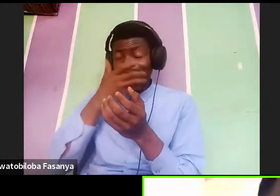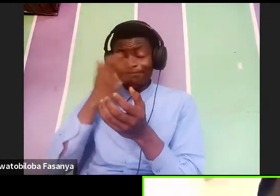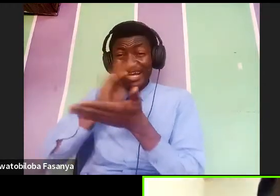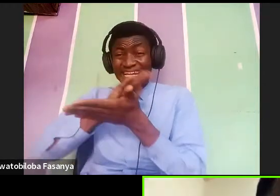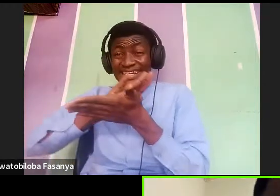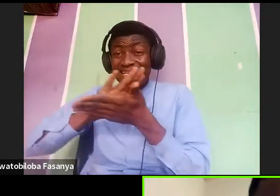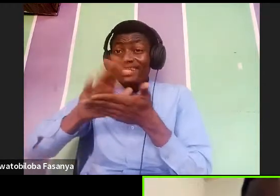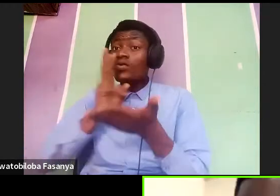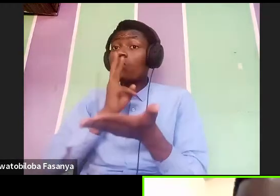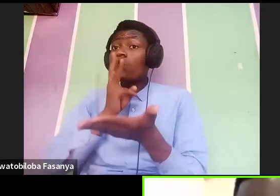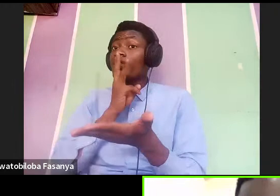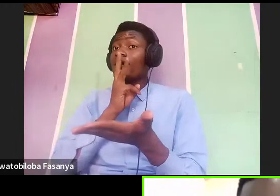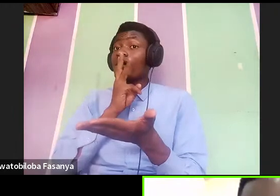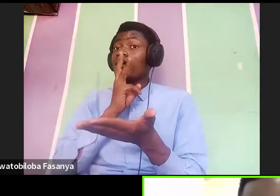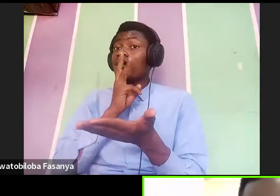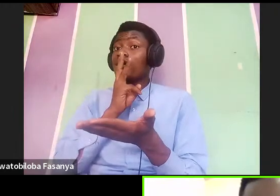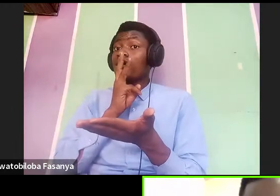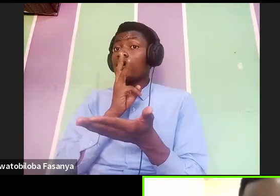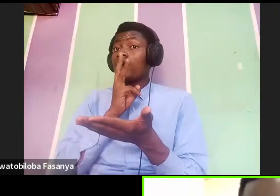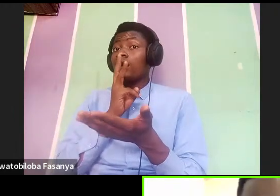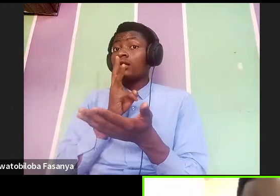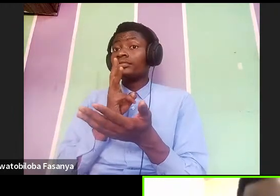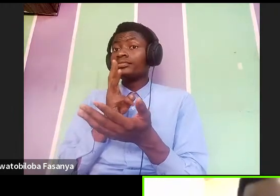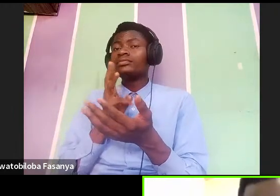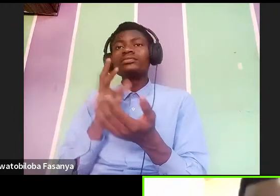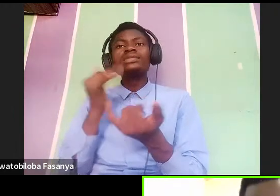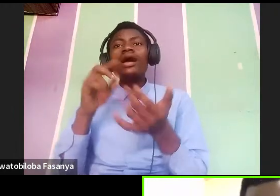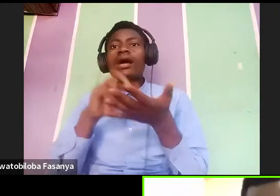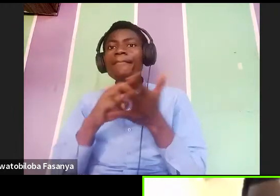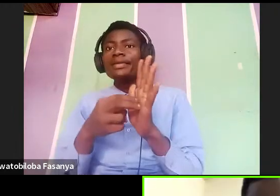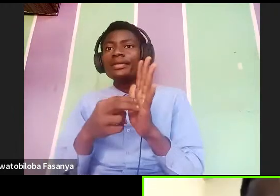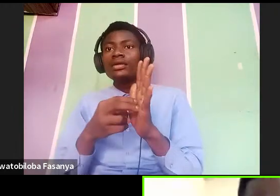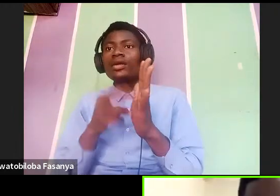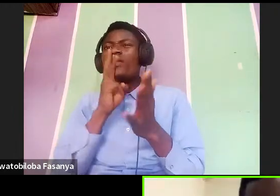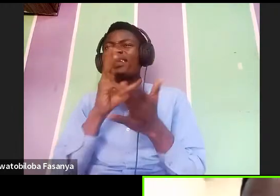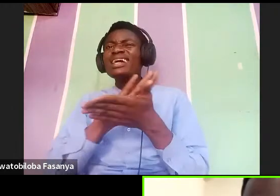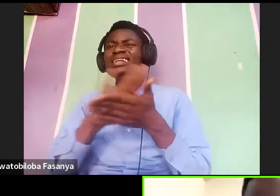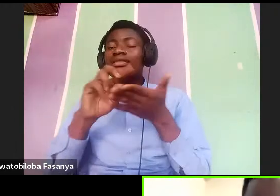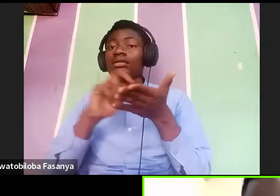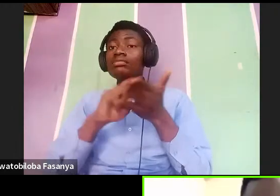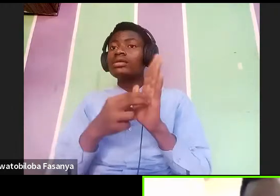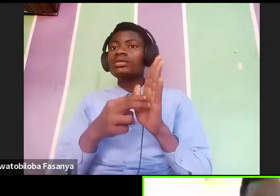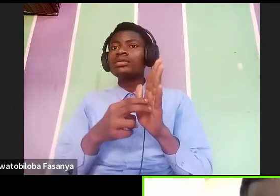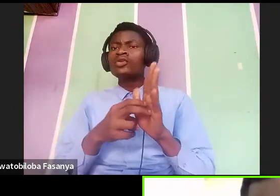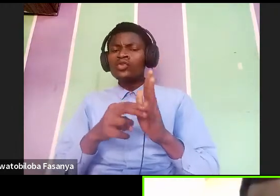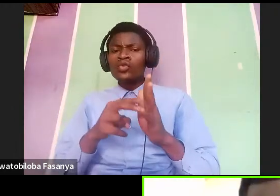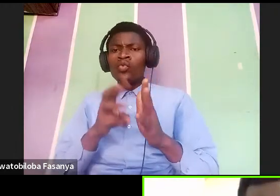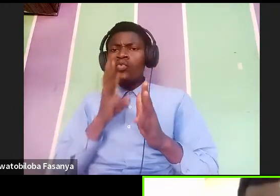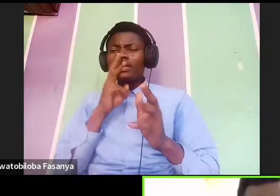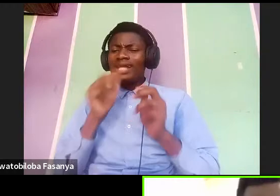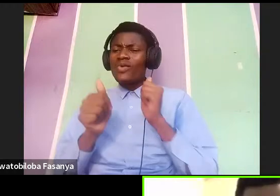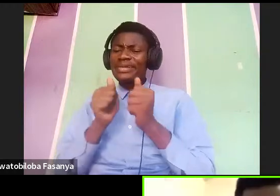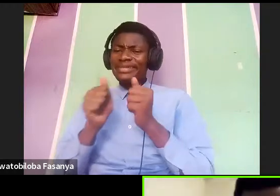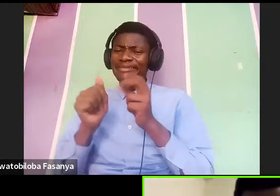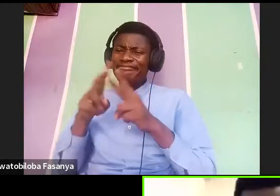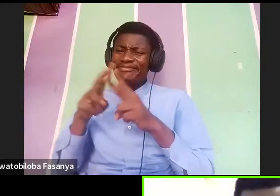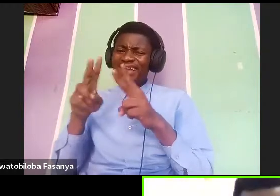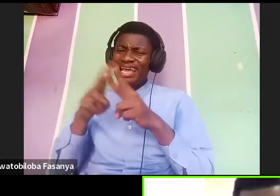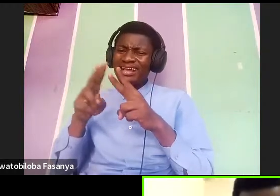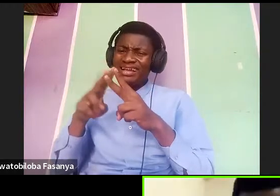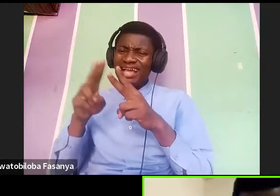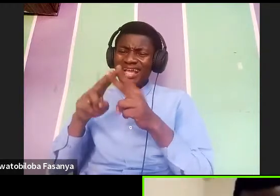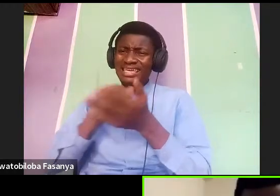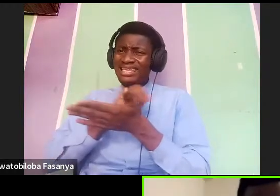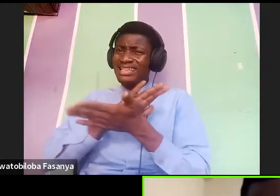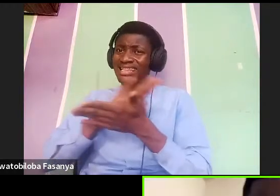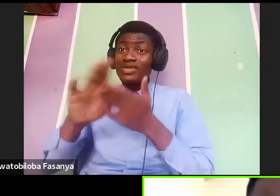water? So what we used to talk about clean water is potable water, water which, it's clean and devoid of any bugs or